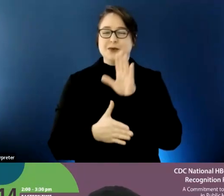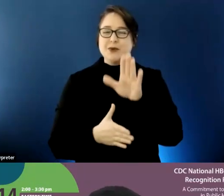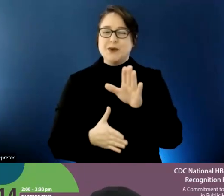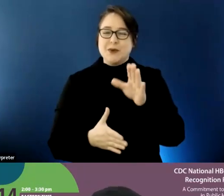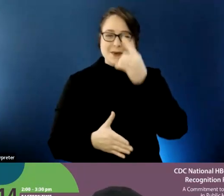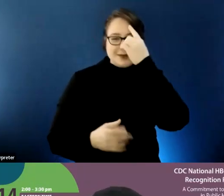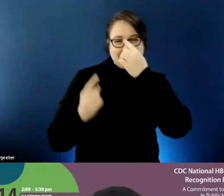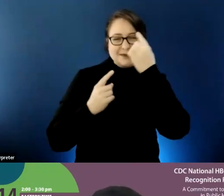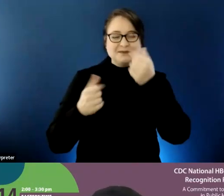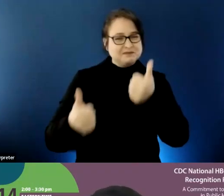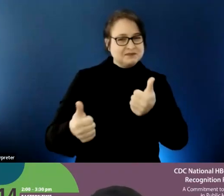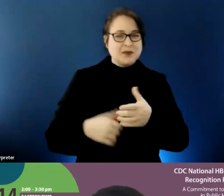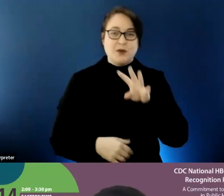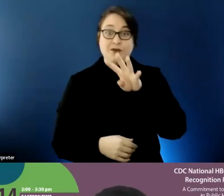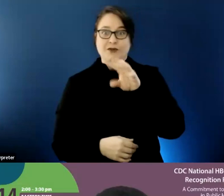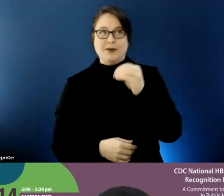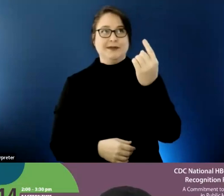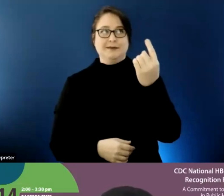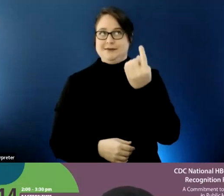ago, as I was thinking on